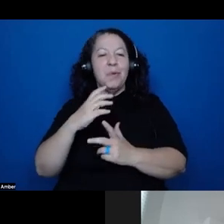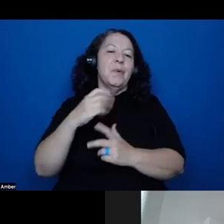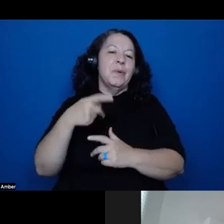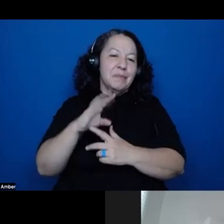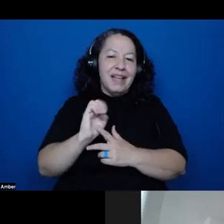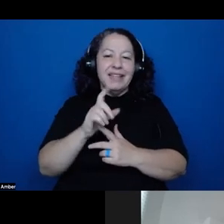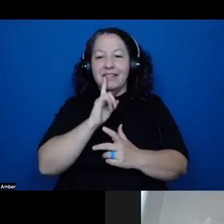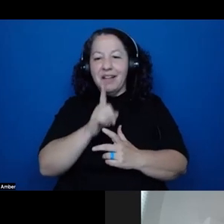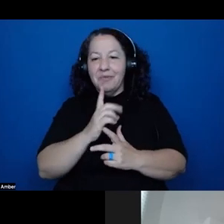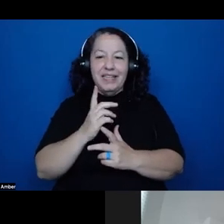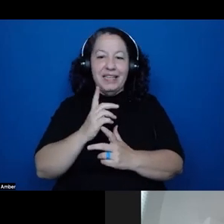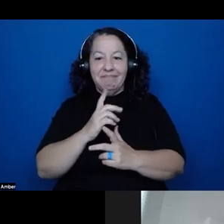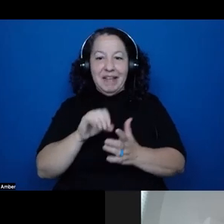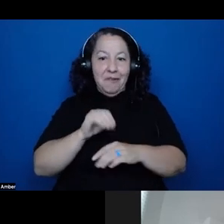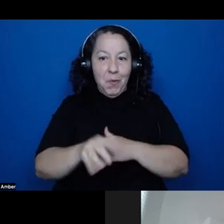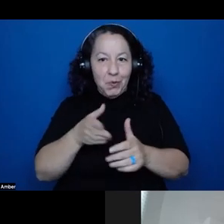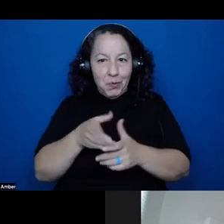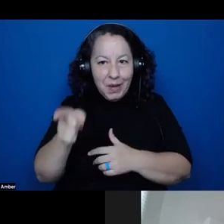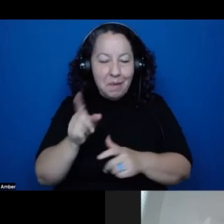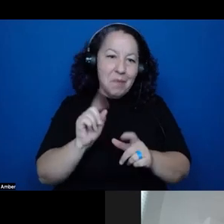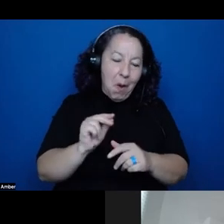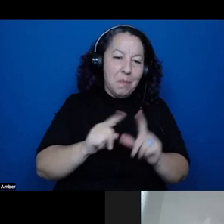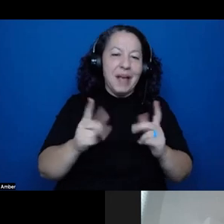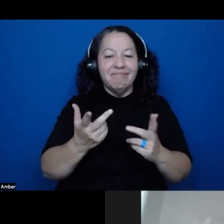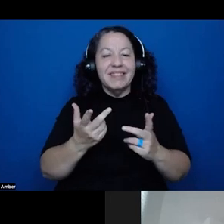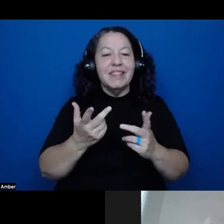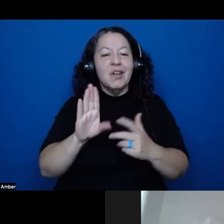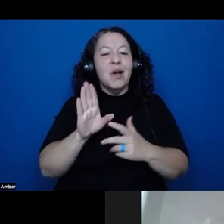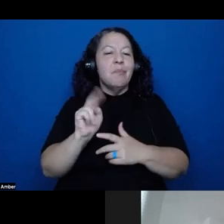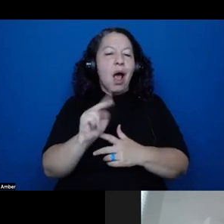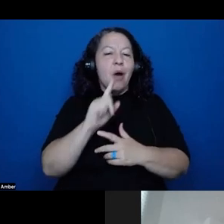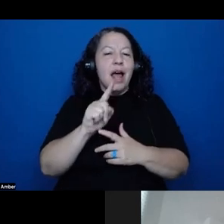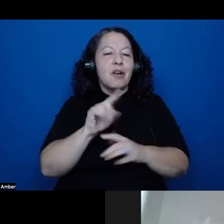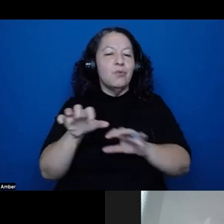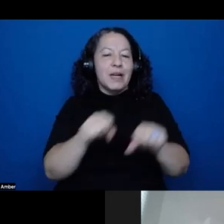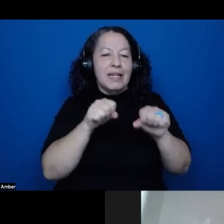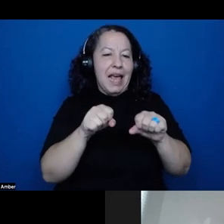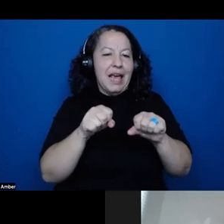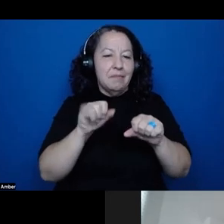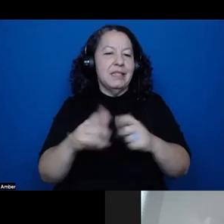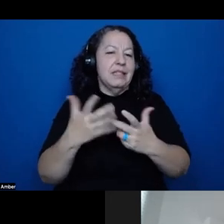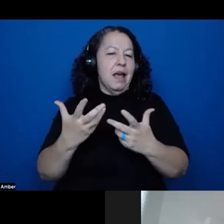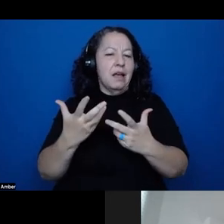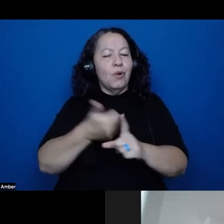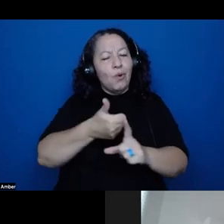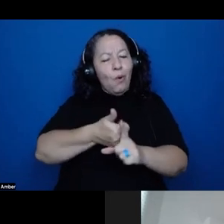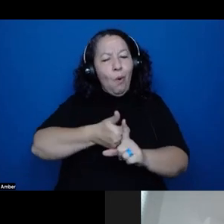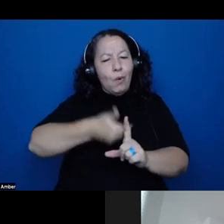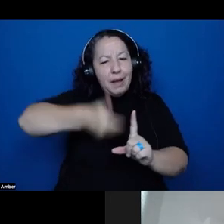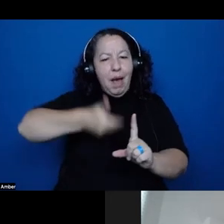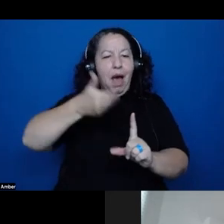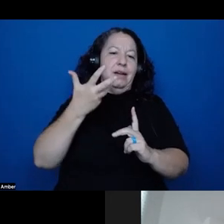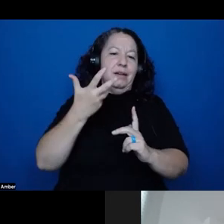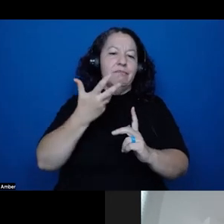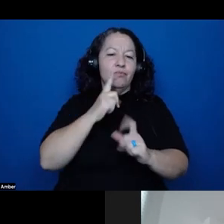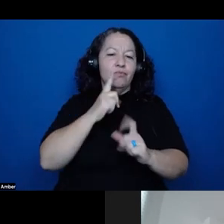influenced particularly by Joe Spence, Brown reclaims the narrative of her own embodied